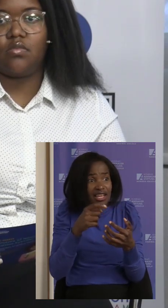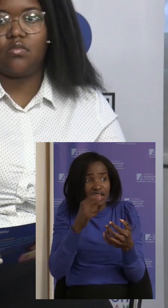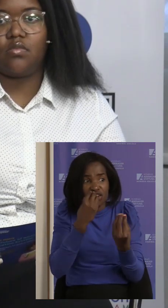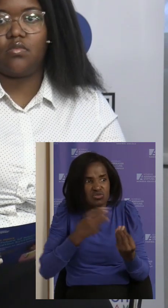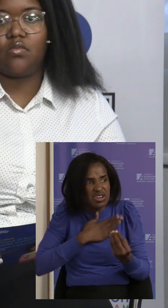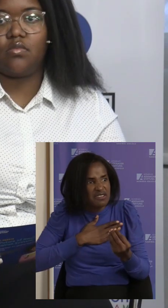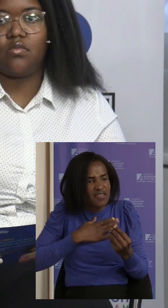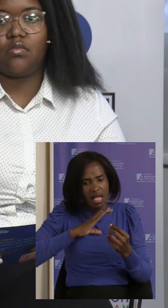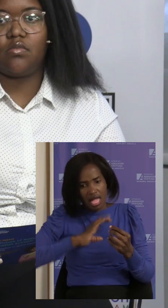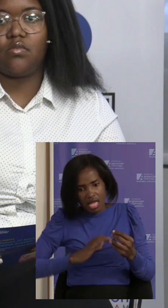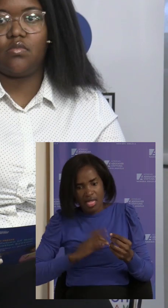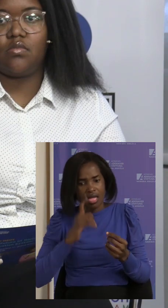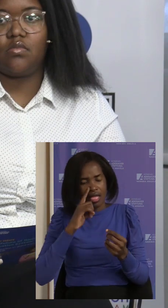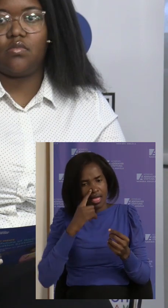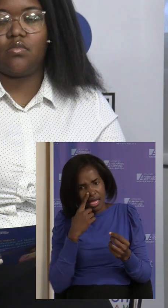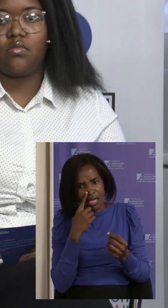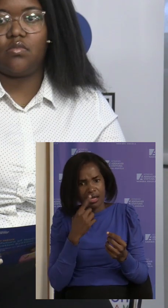us,